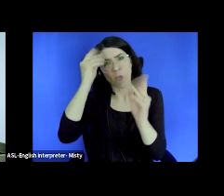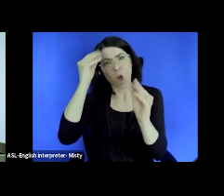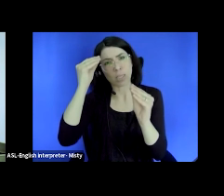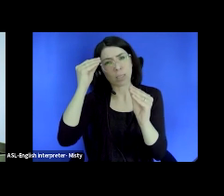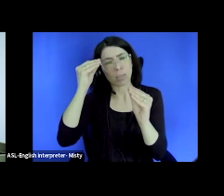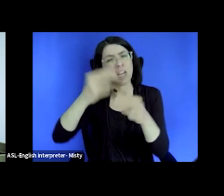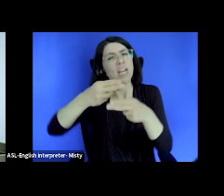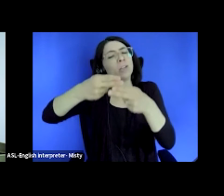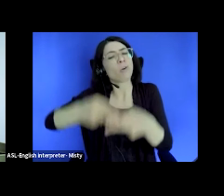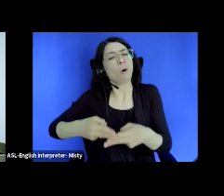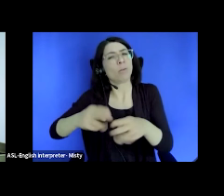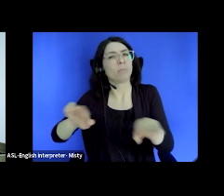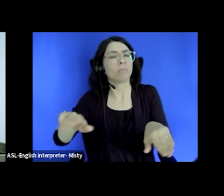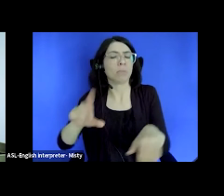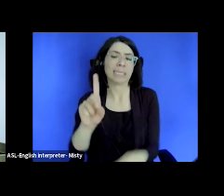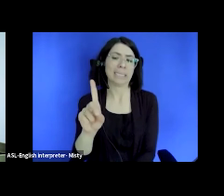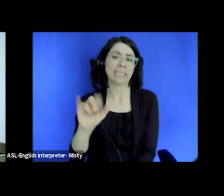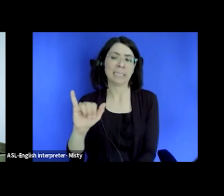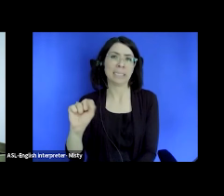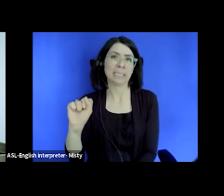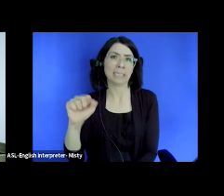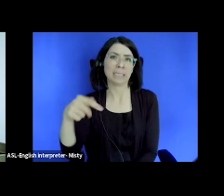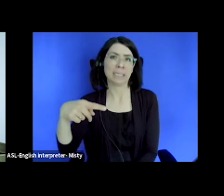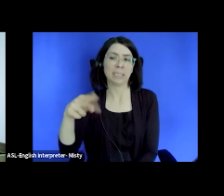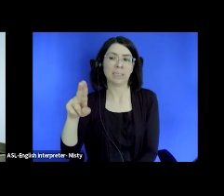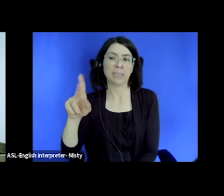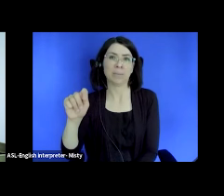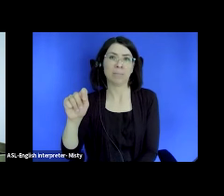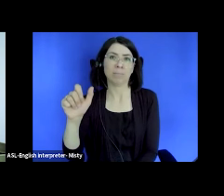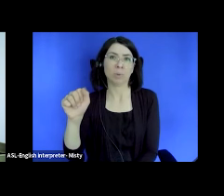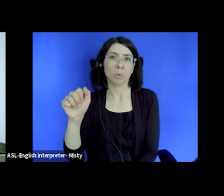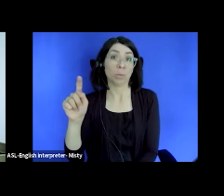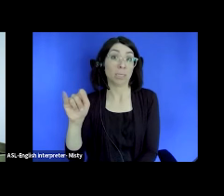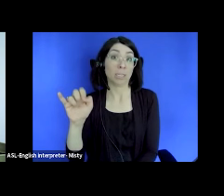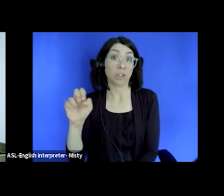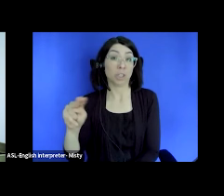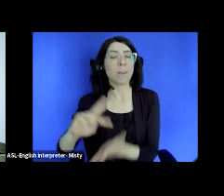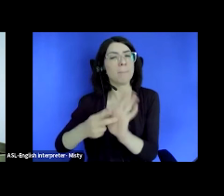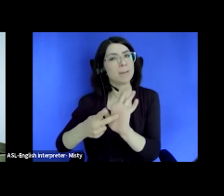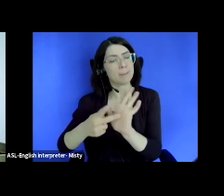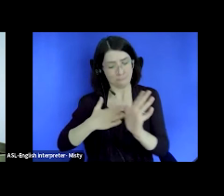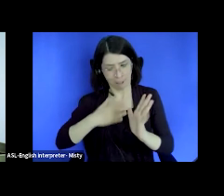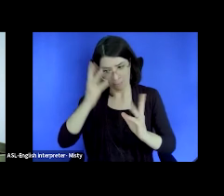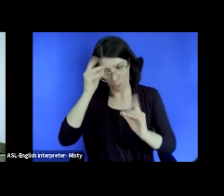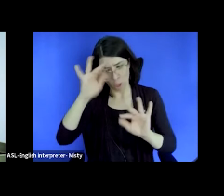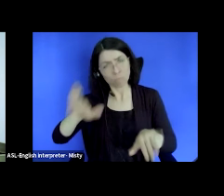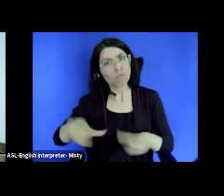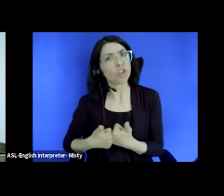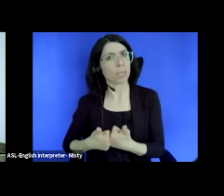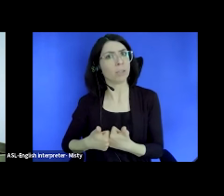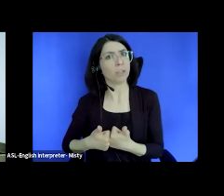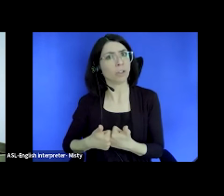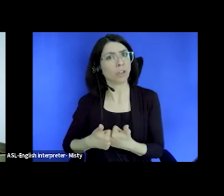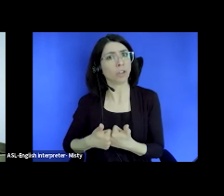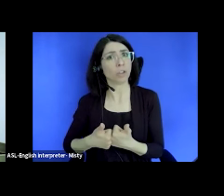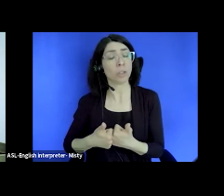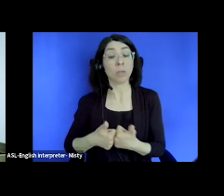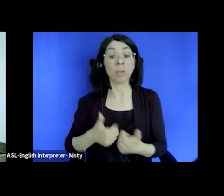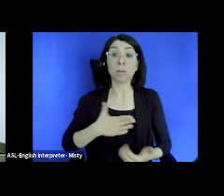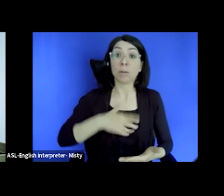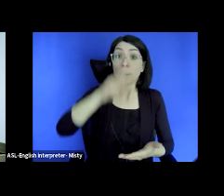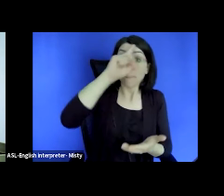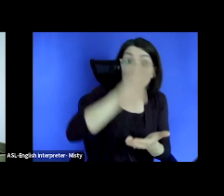called disputation. So challenging or disputation works on the principle that most of our thoughts and beliefs are learned opinions. So